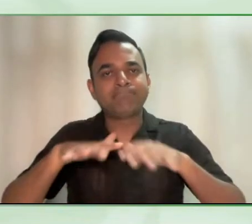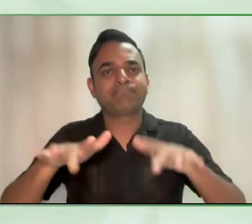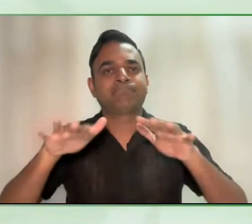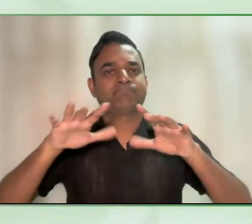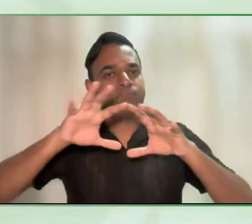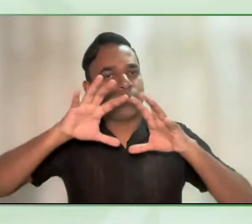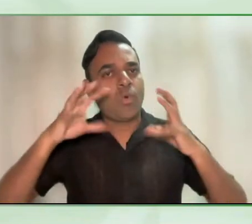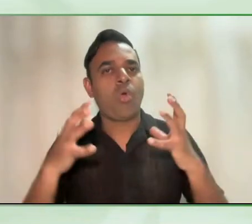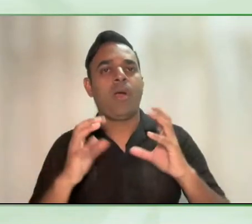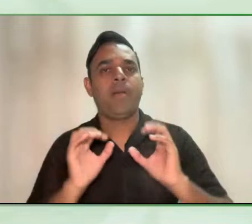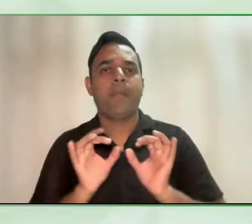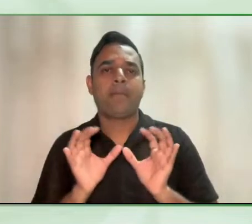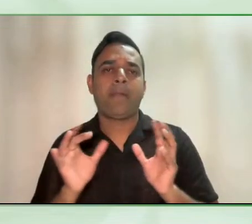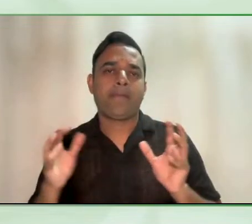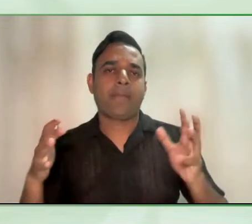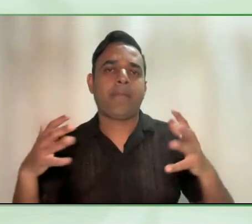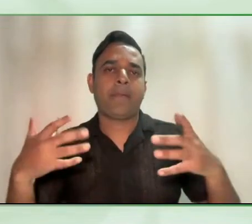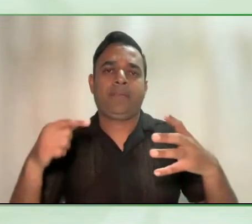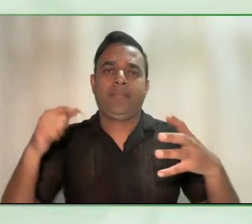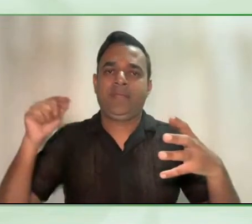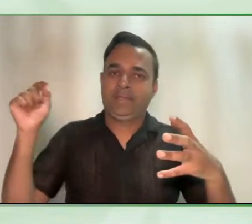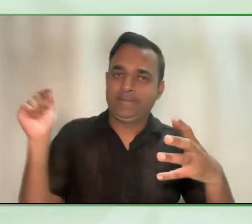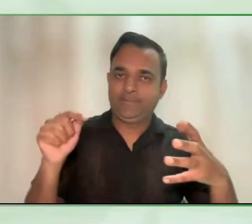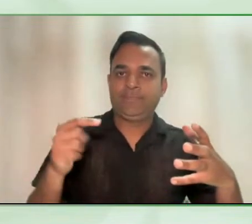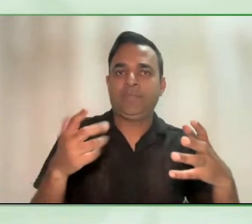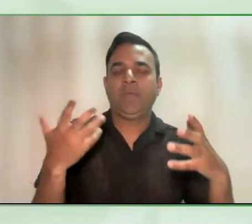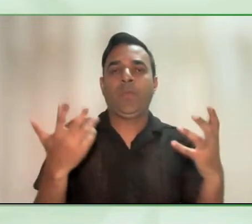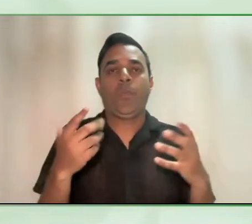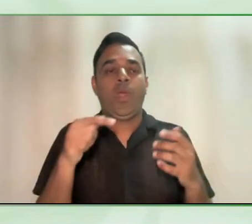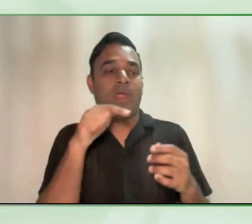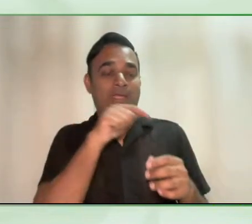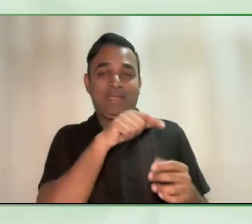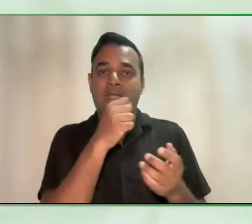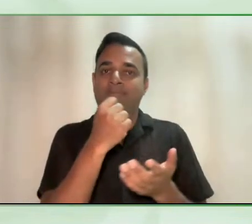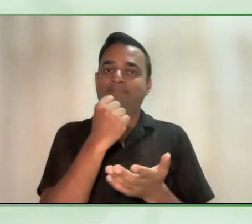of up to 4-year pathways that are